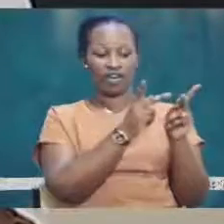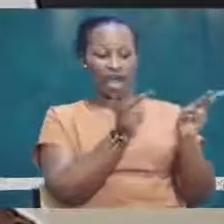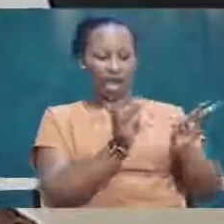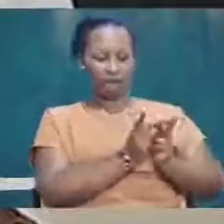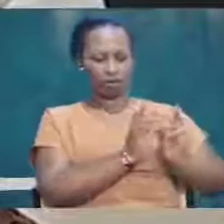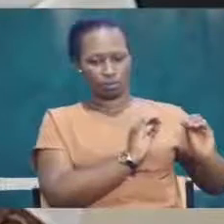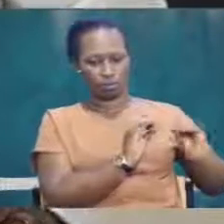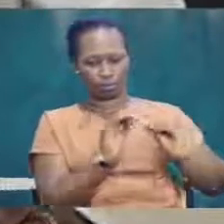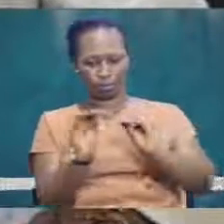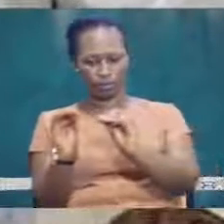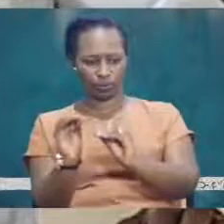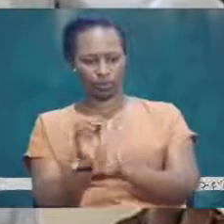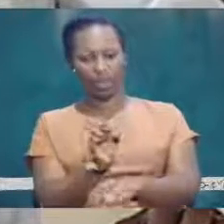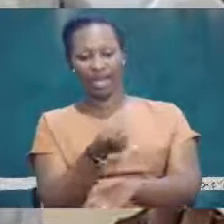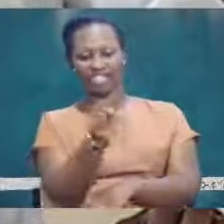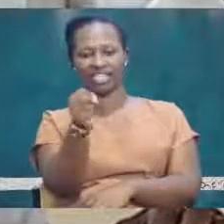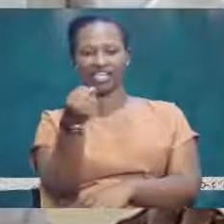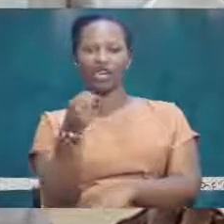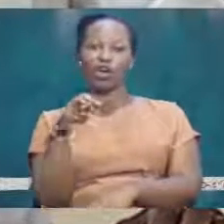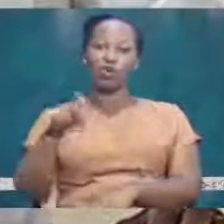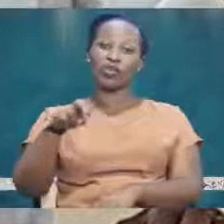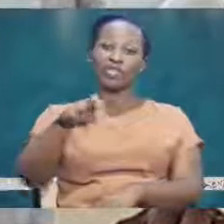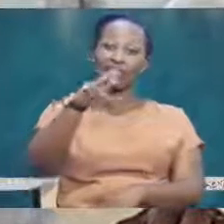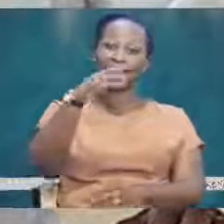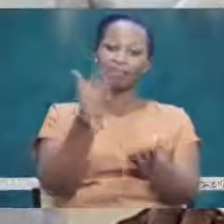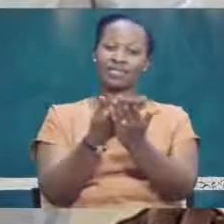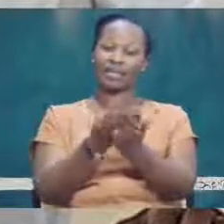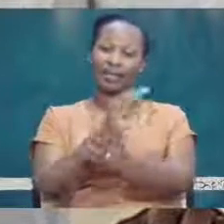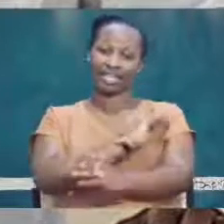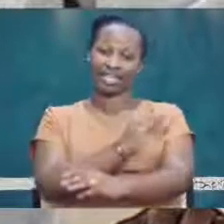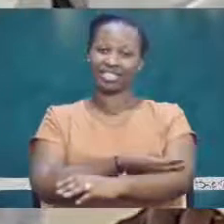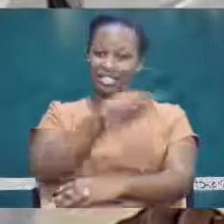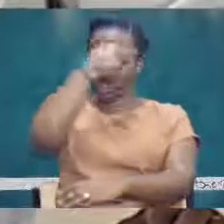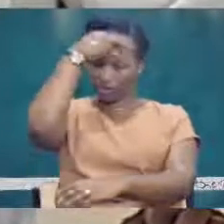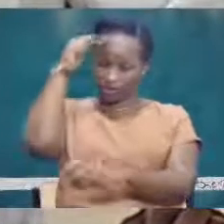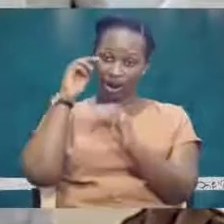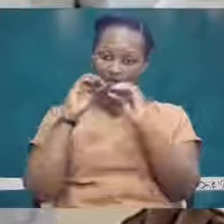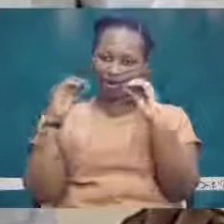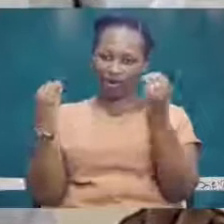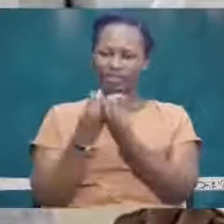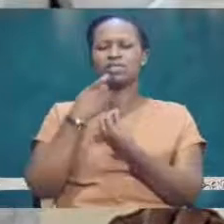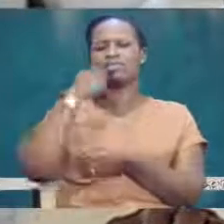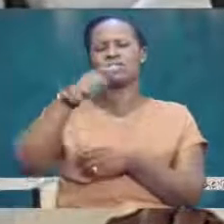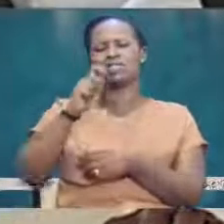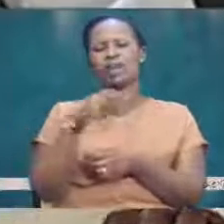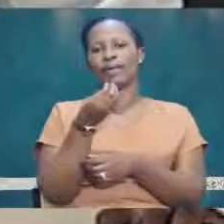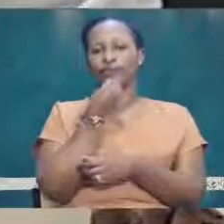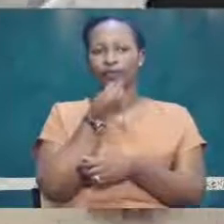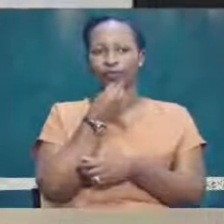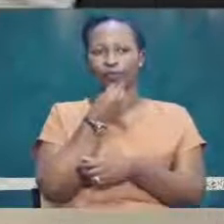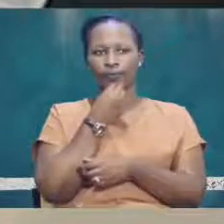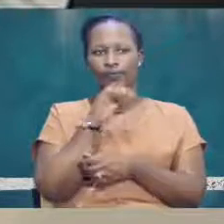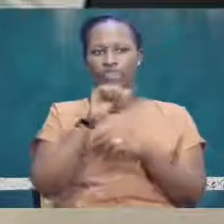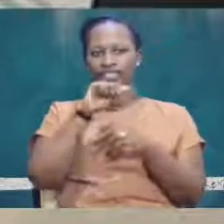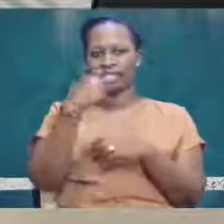to another needs energy. That's why organisms have to get nutrients. Contraction